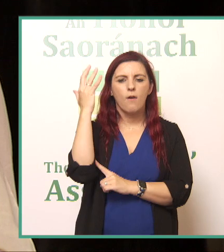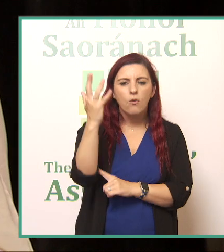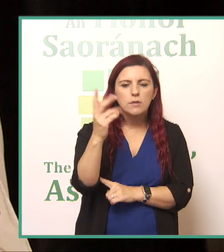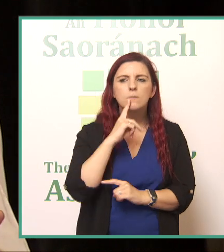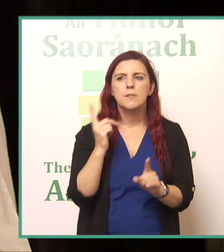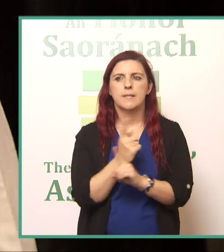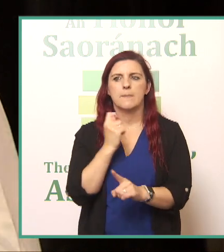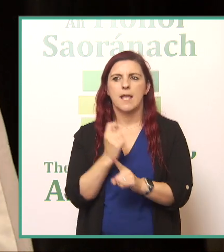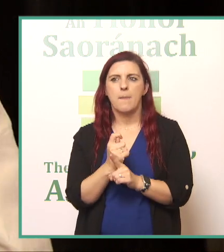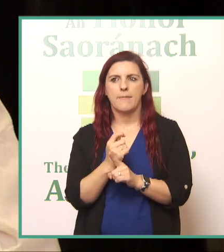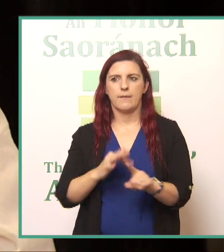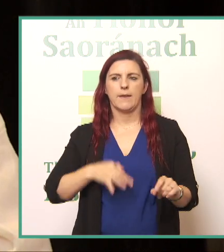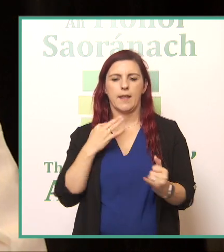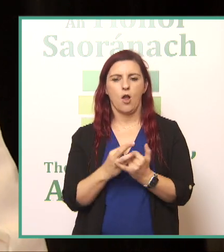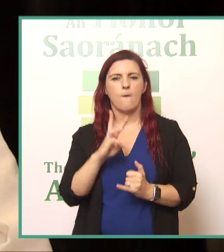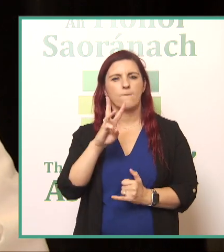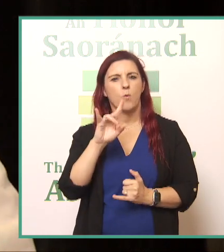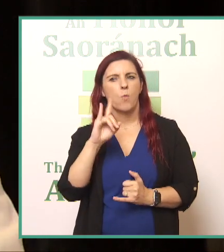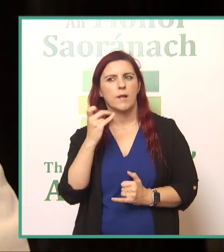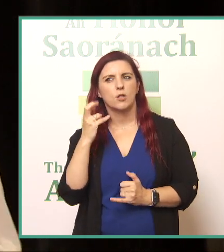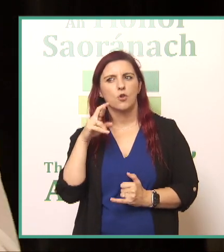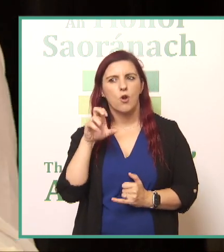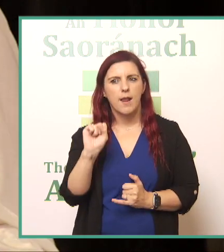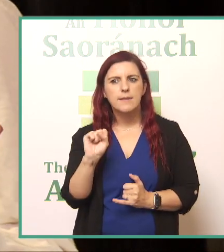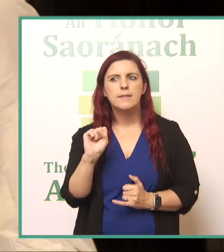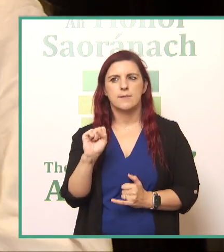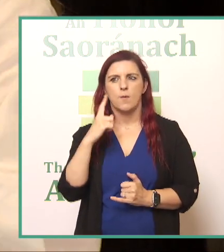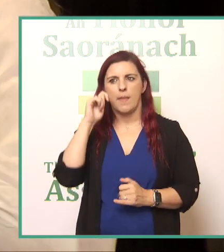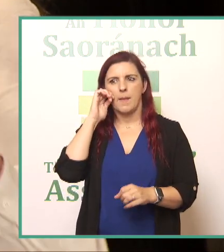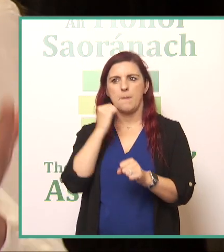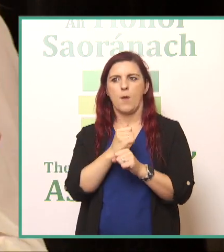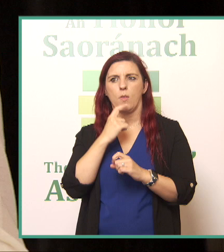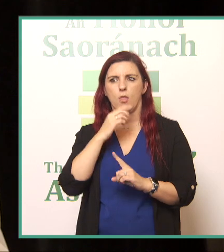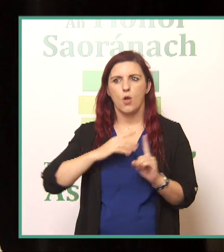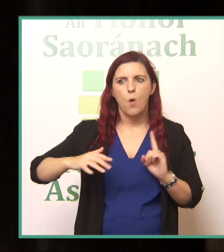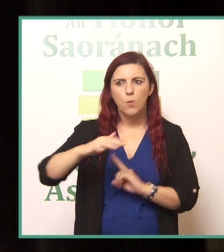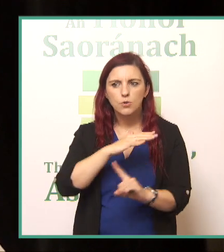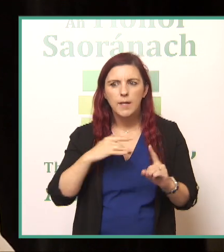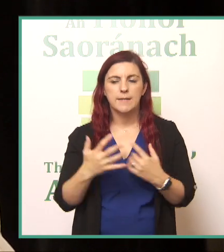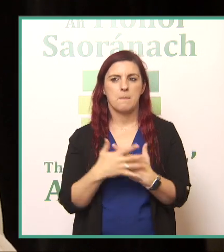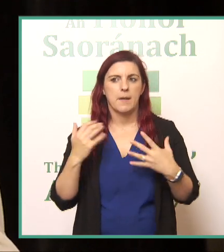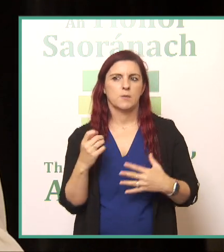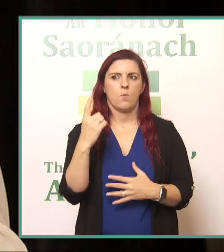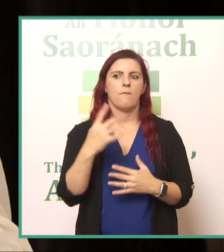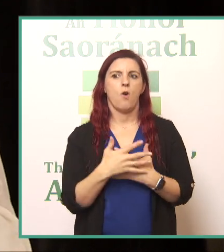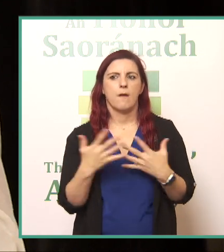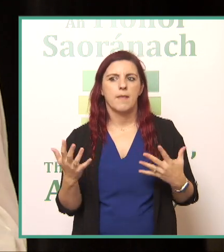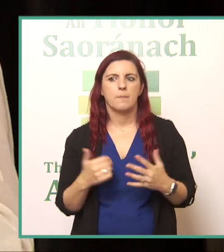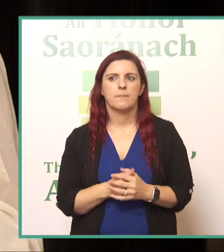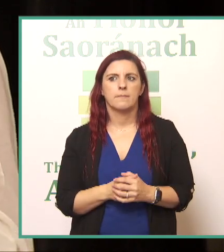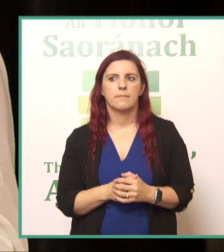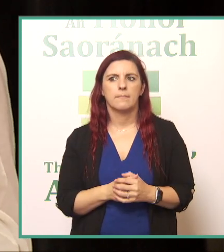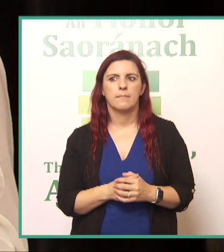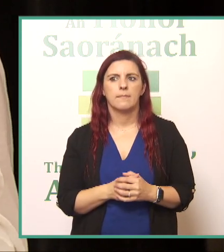wilderness. And when they talk about wilderness, it consists of the ocean. The ocean is the biggest wilderness of all. So when